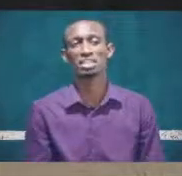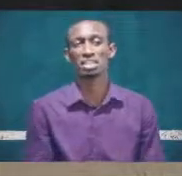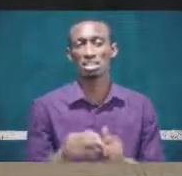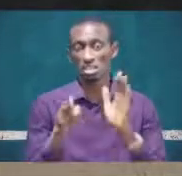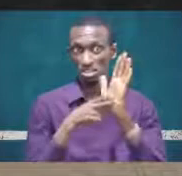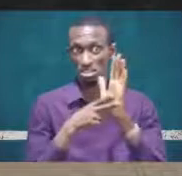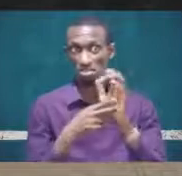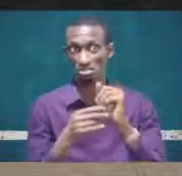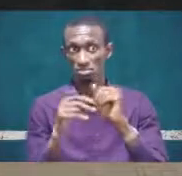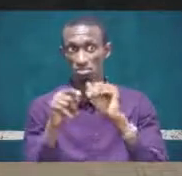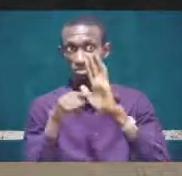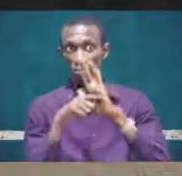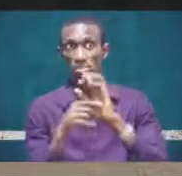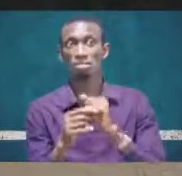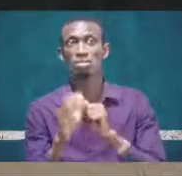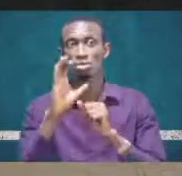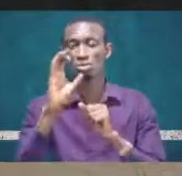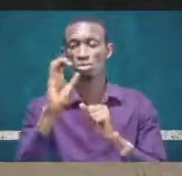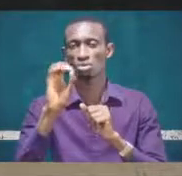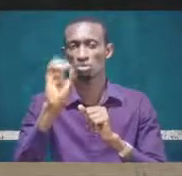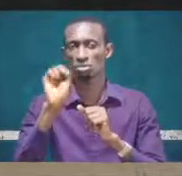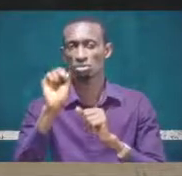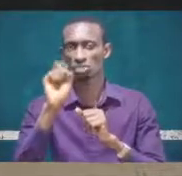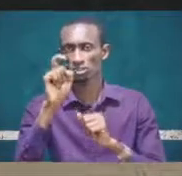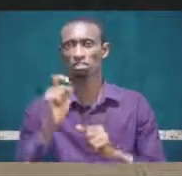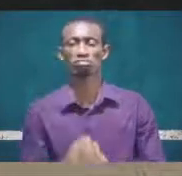to minus cosine x.